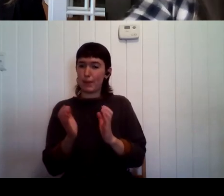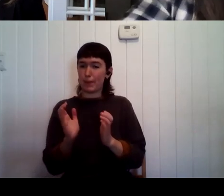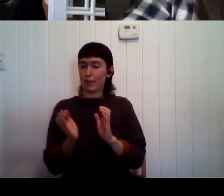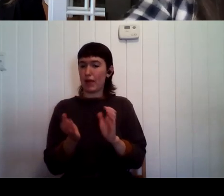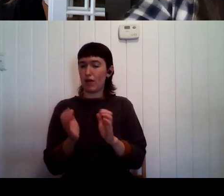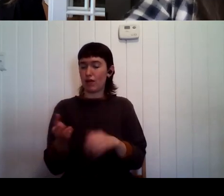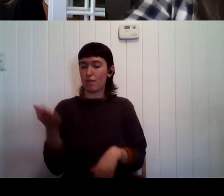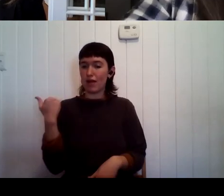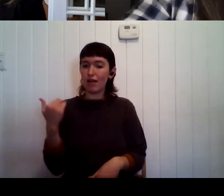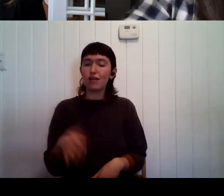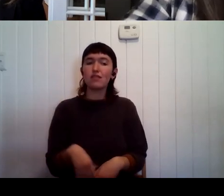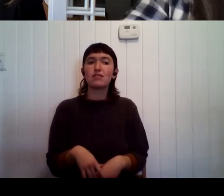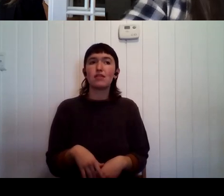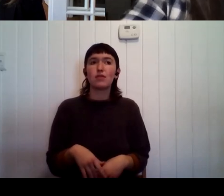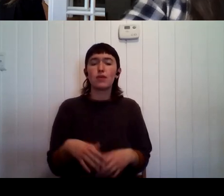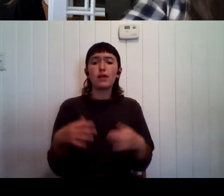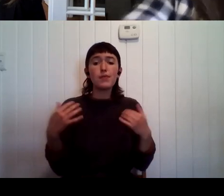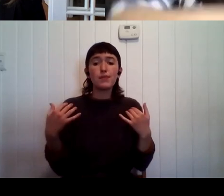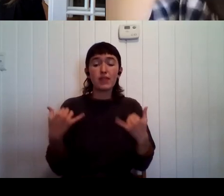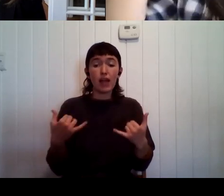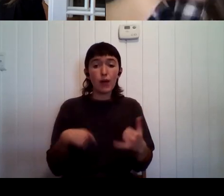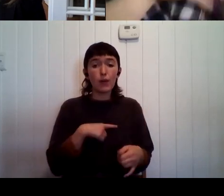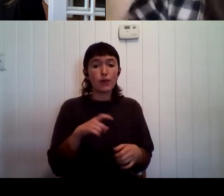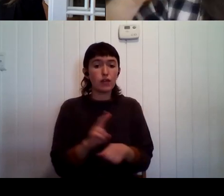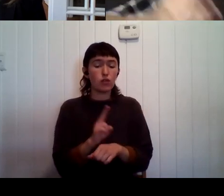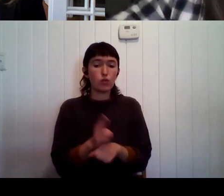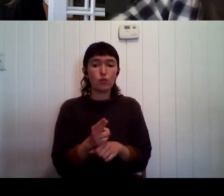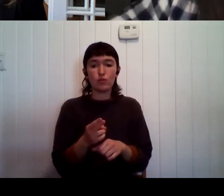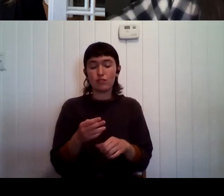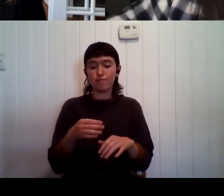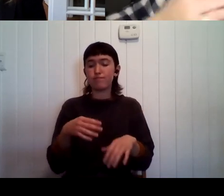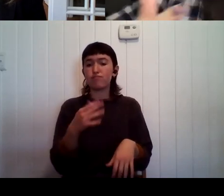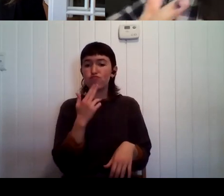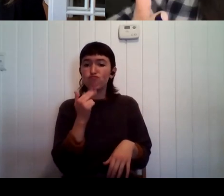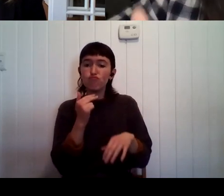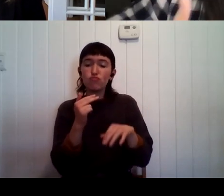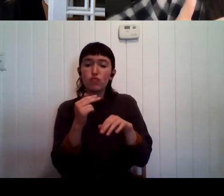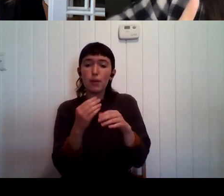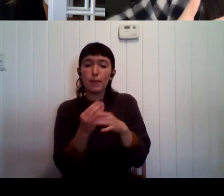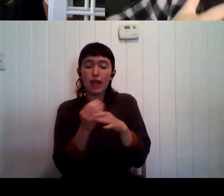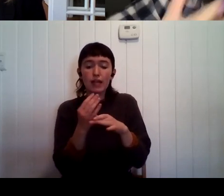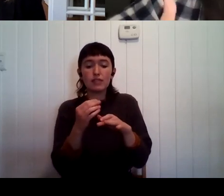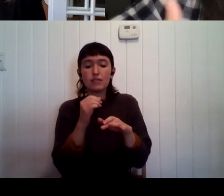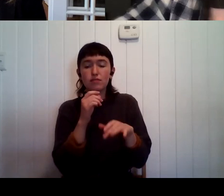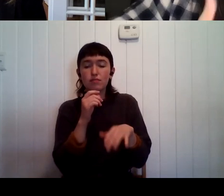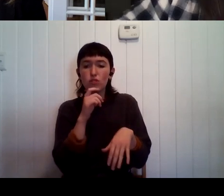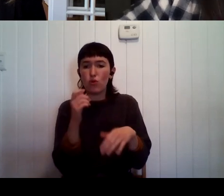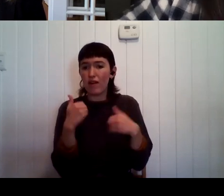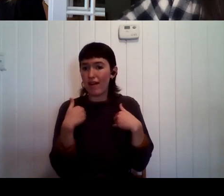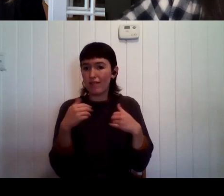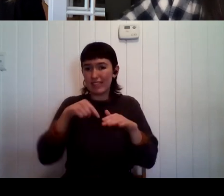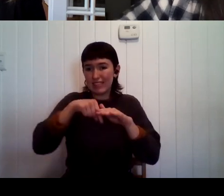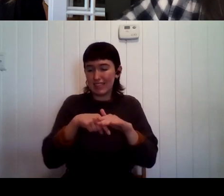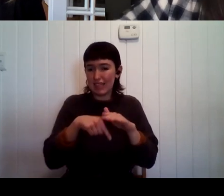corn and all the stuff that we eat all the time goes into the river and then out to the ocean, and we just kind of lose access to that soil. So that's